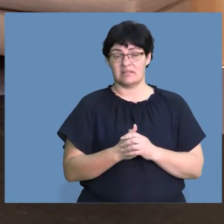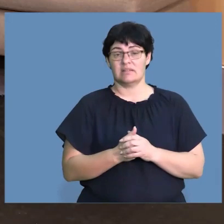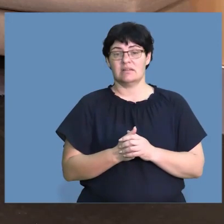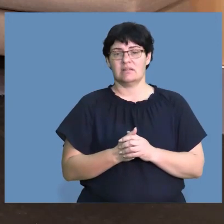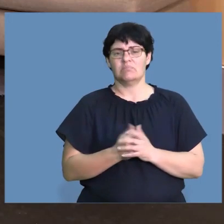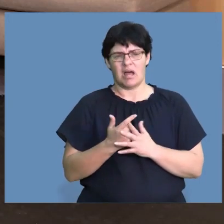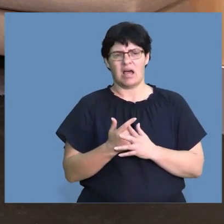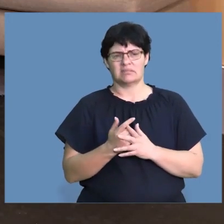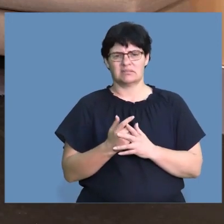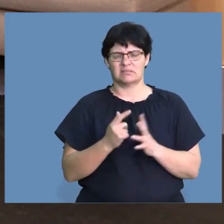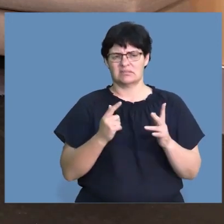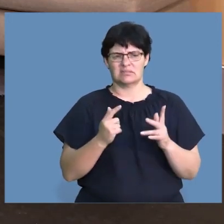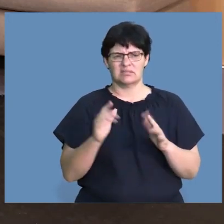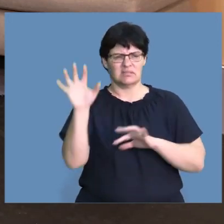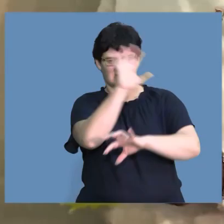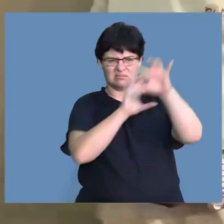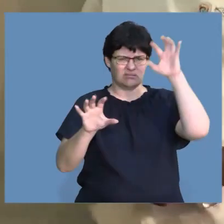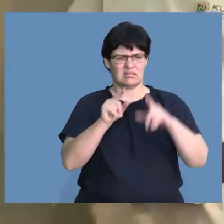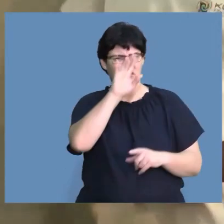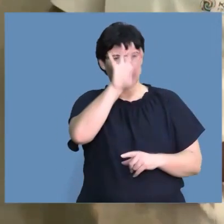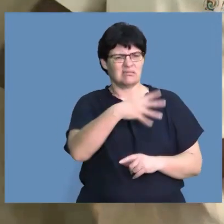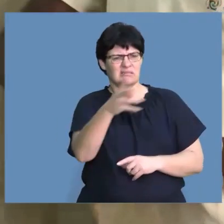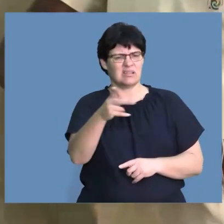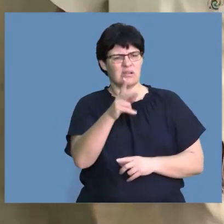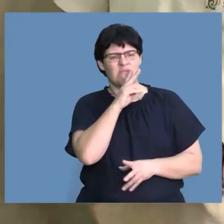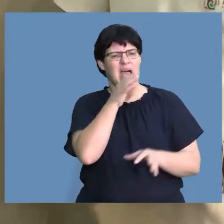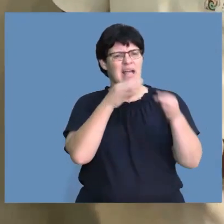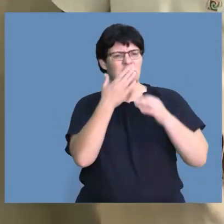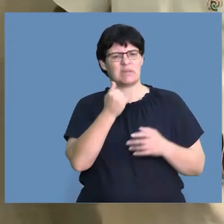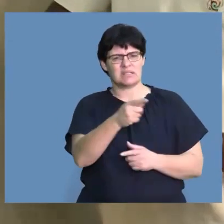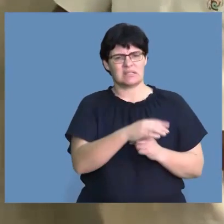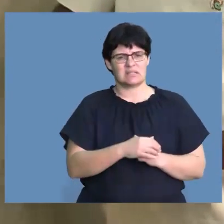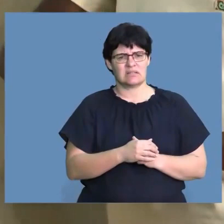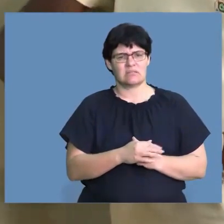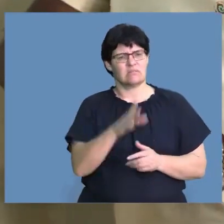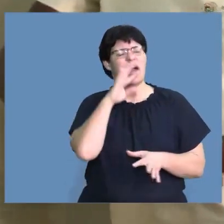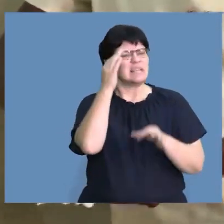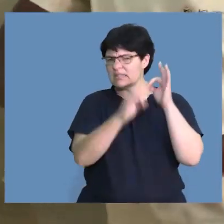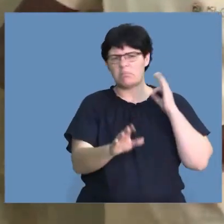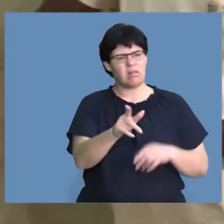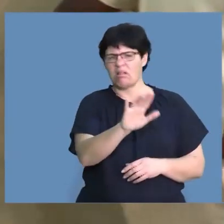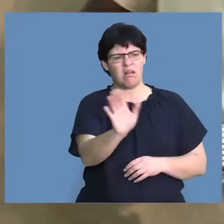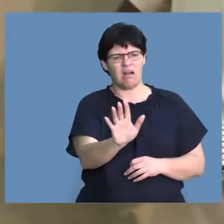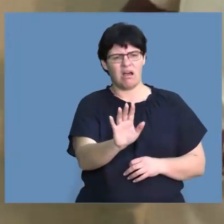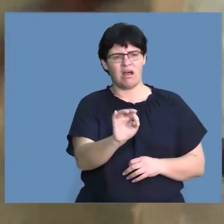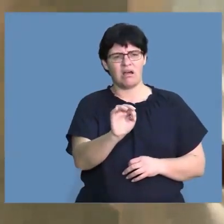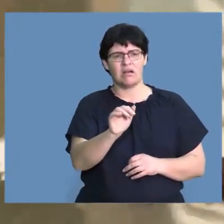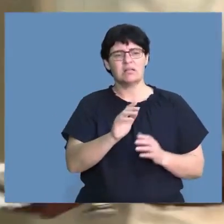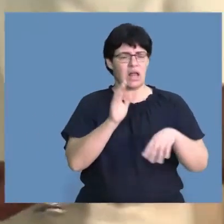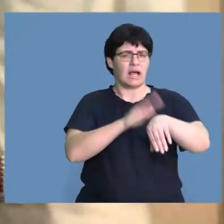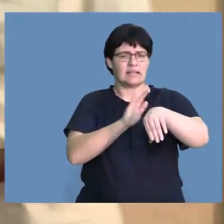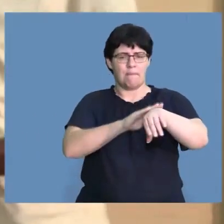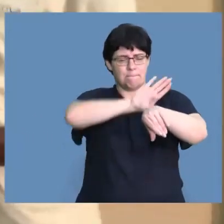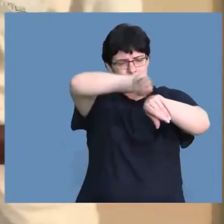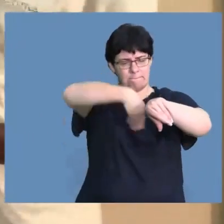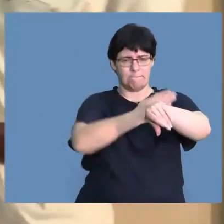This is like quite hectic. Can you please explain this study timetable? Yes, it's a quite simple one, not hectic one. This is